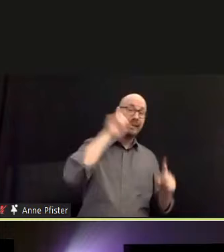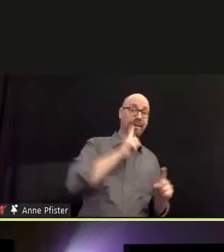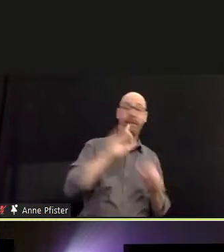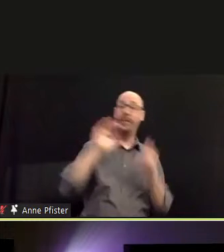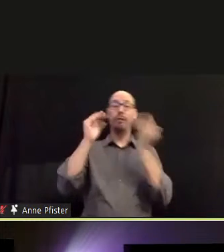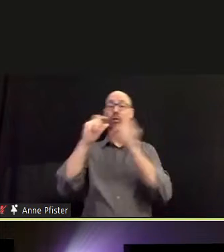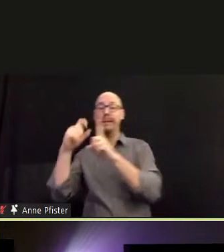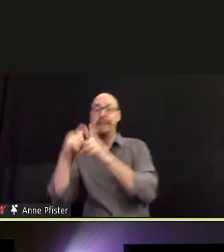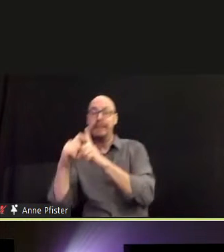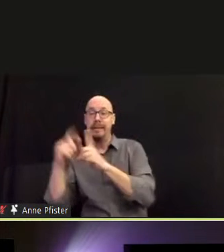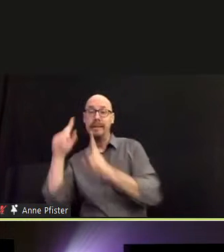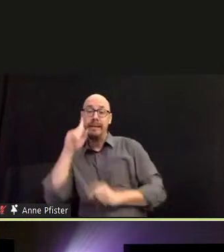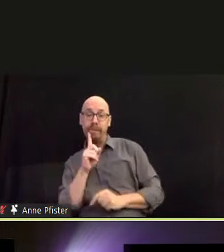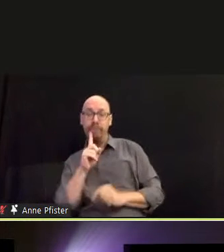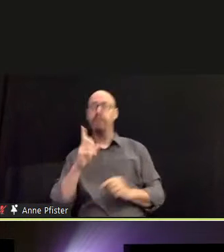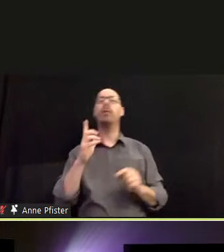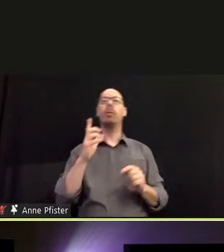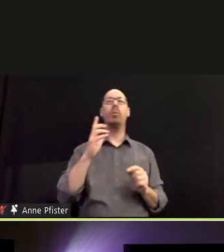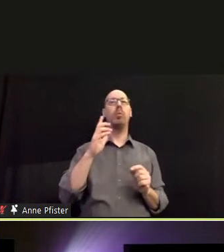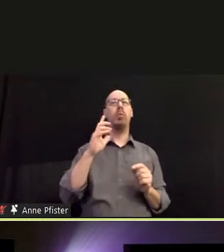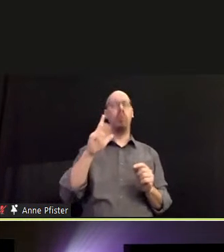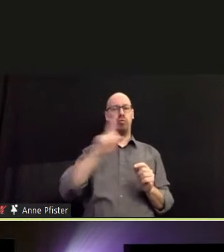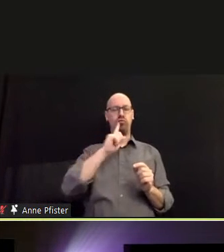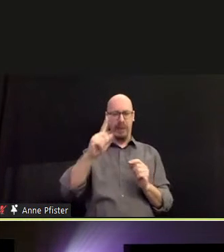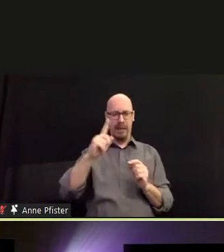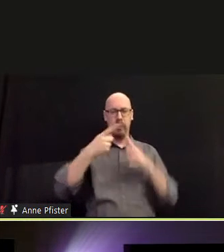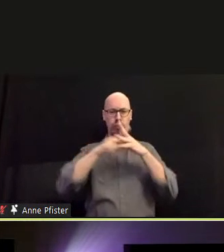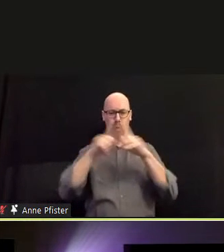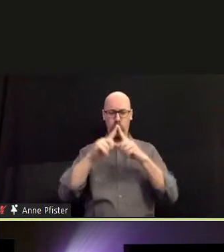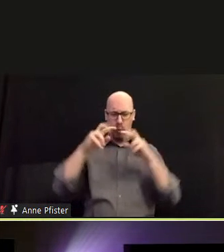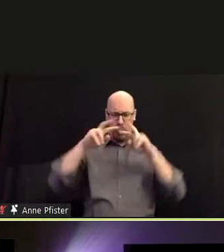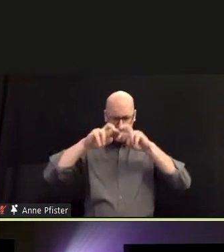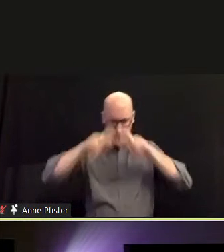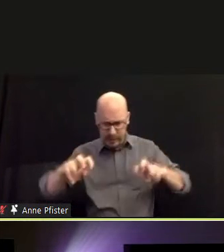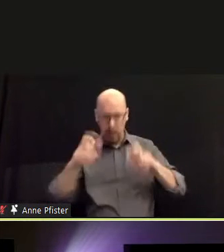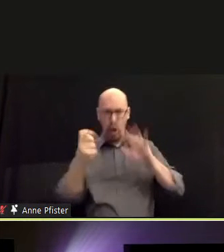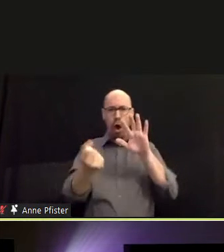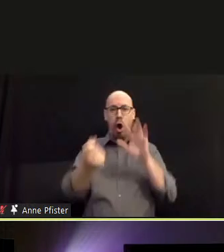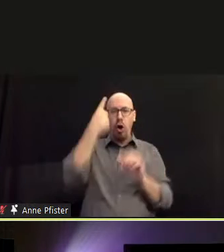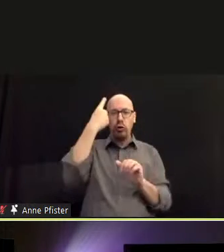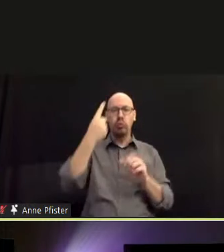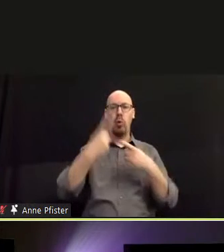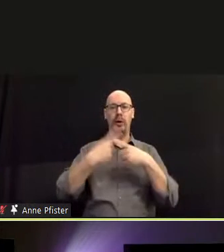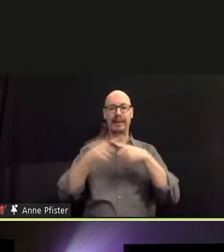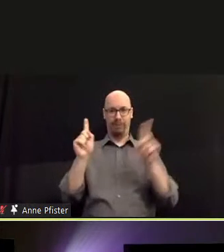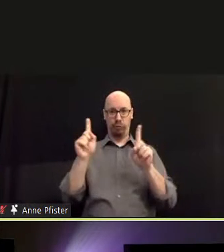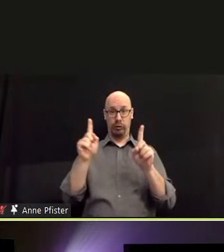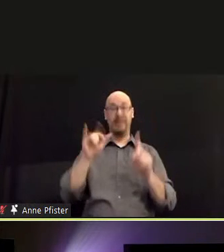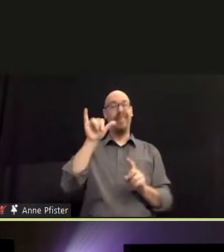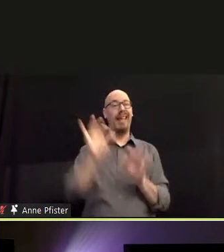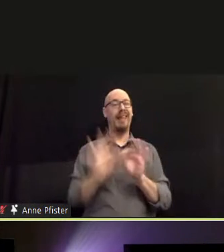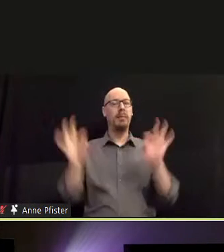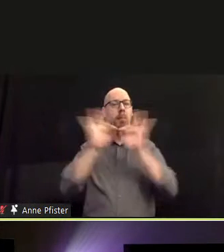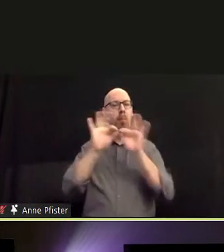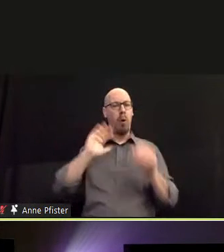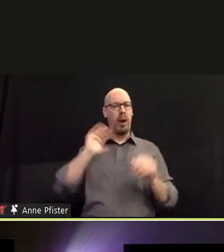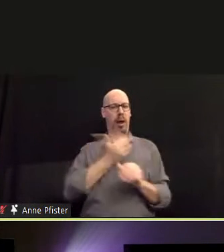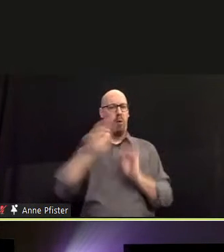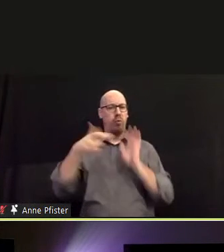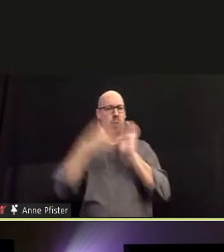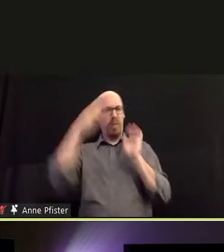continuously are tacking back and forth between underscoring difference, which is an important part of what we do, especially as we advocate